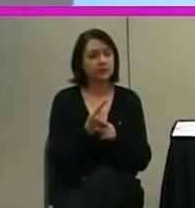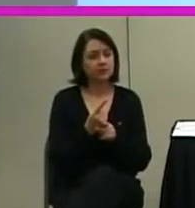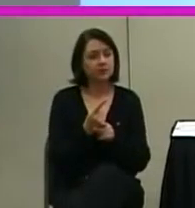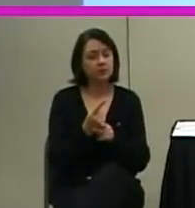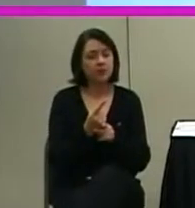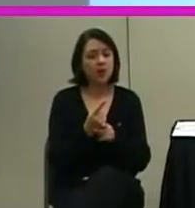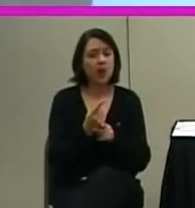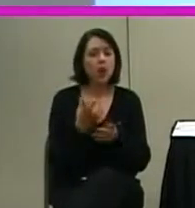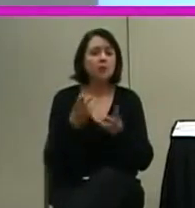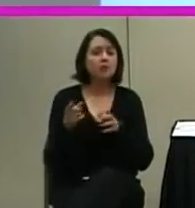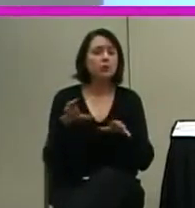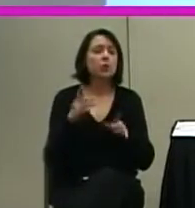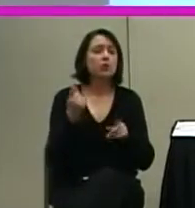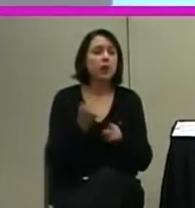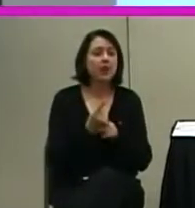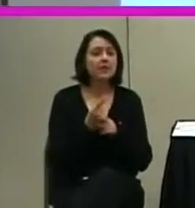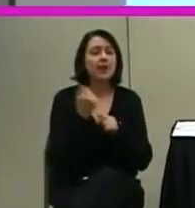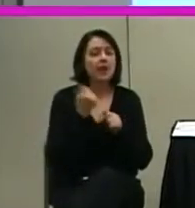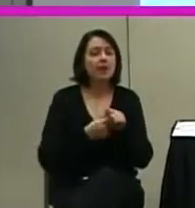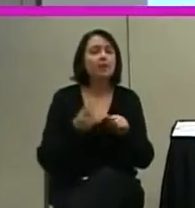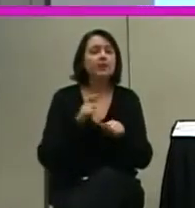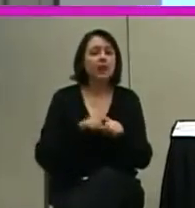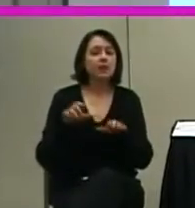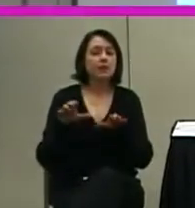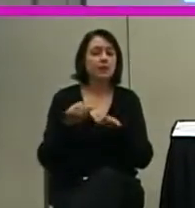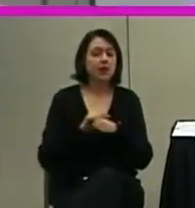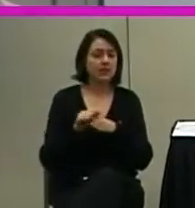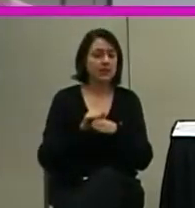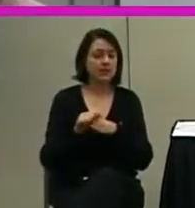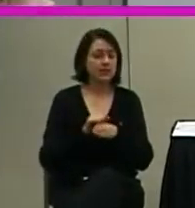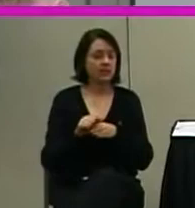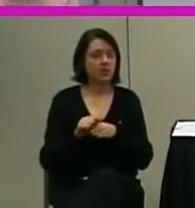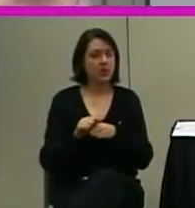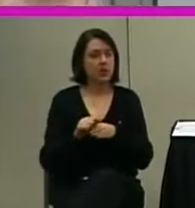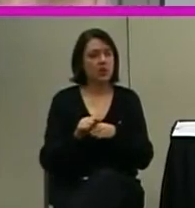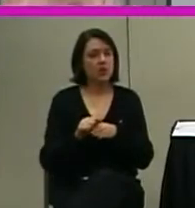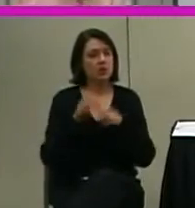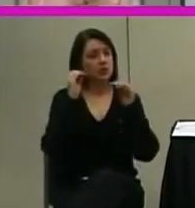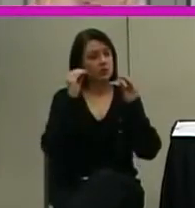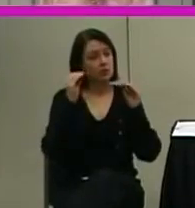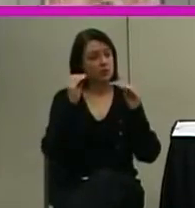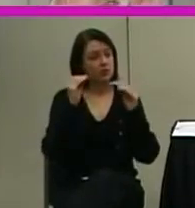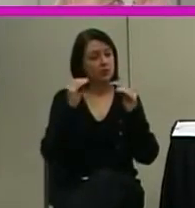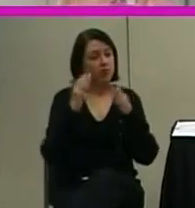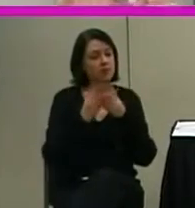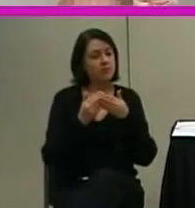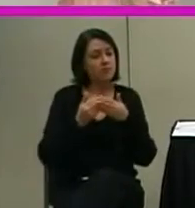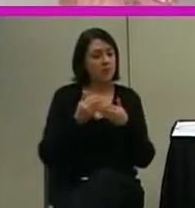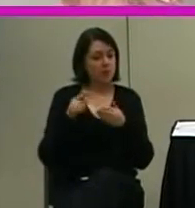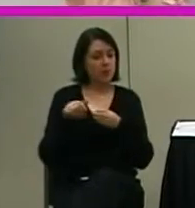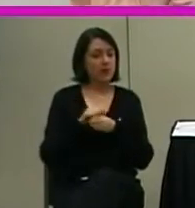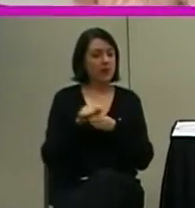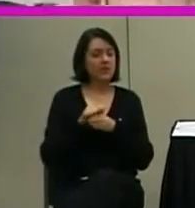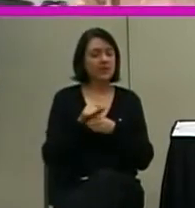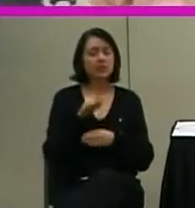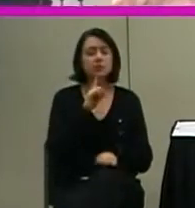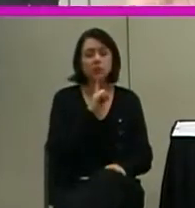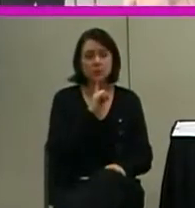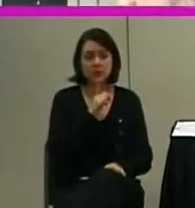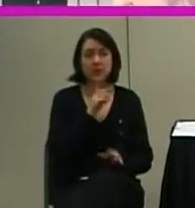I want them to get it right every time they practice. So the instruction part before their practice is